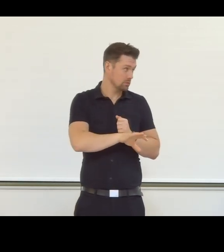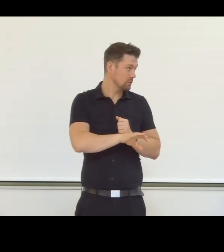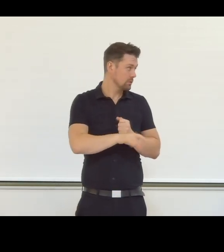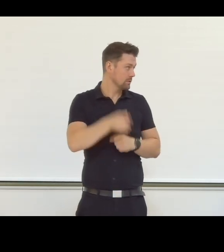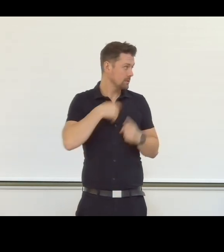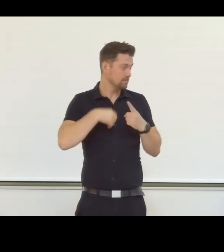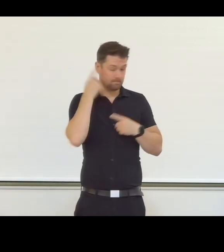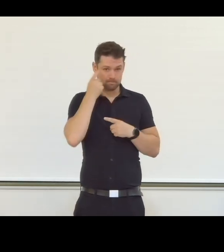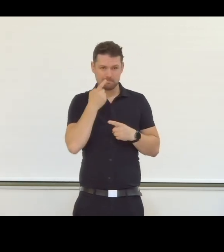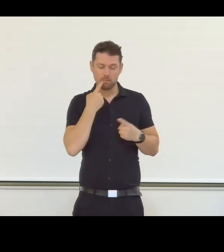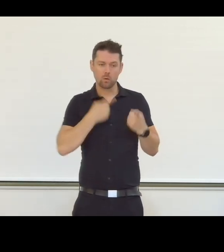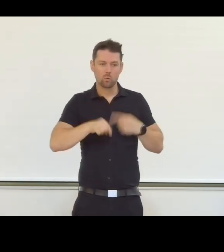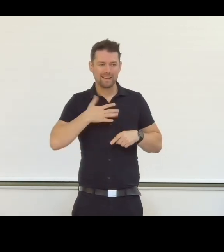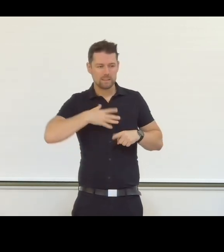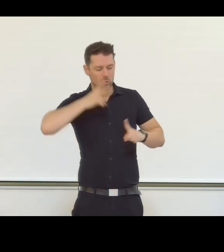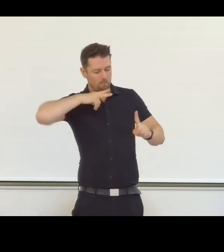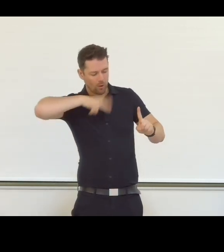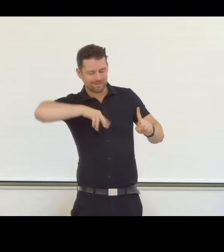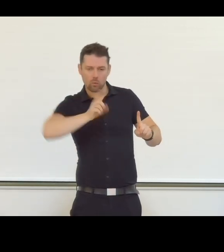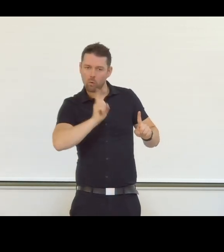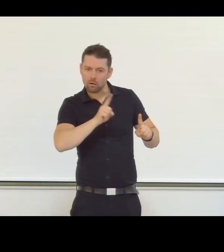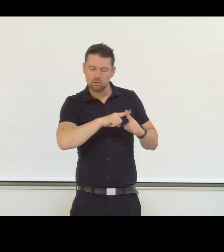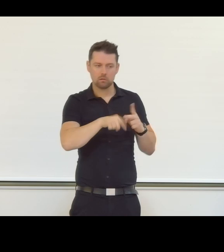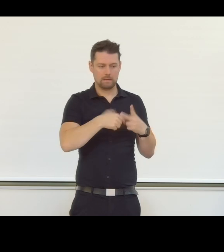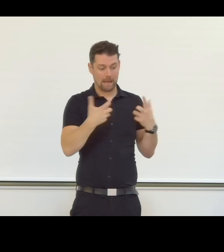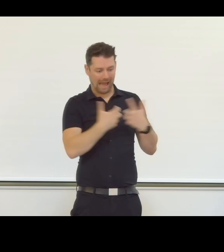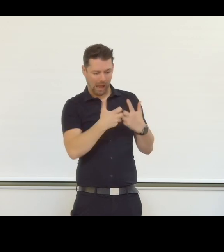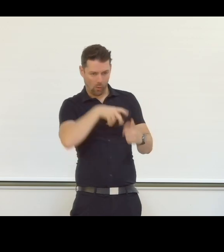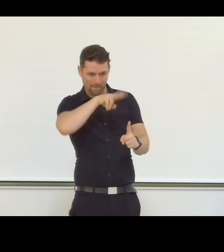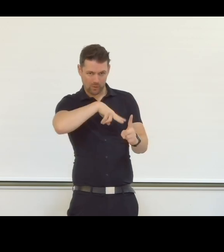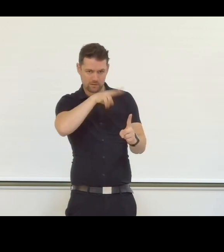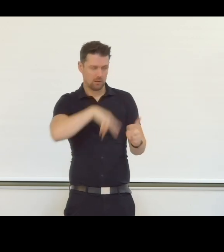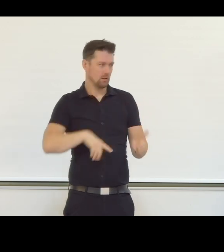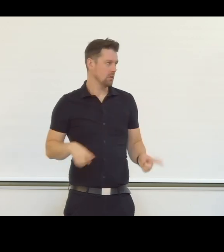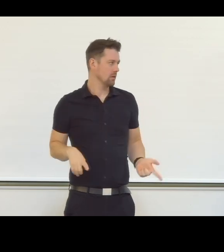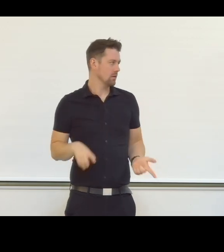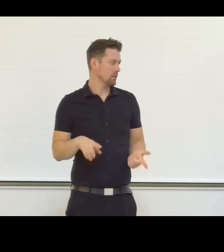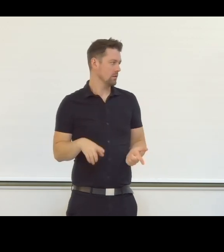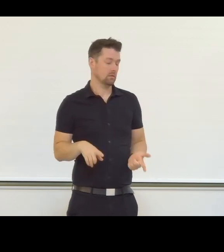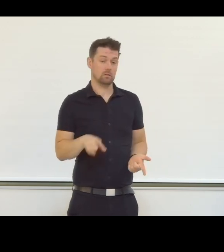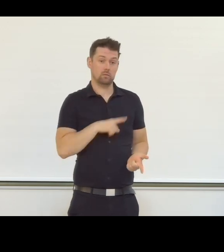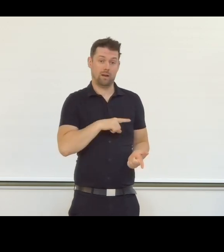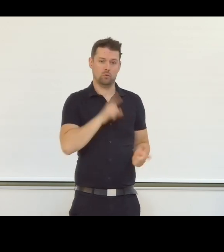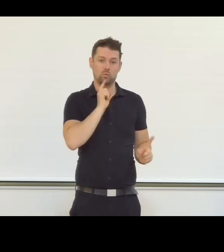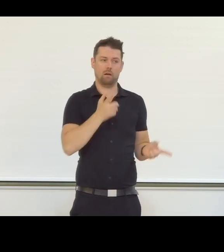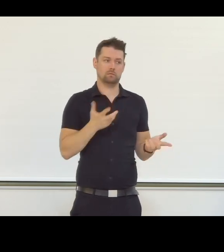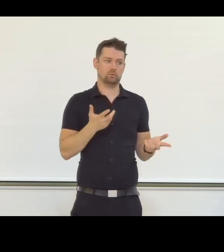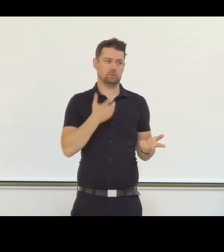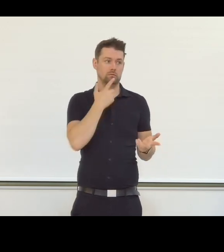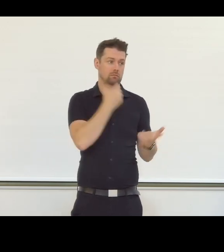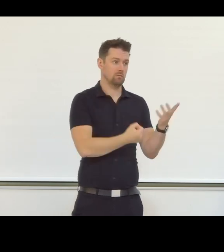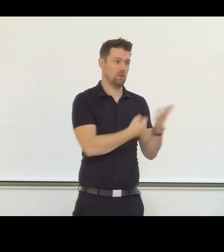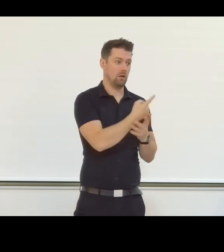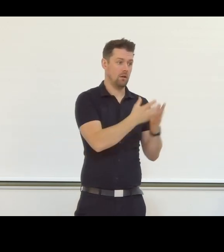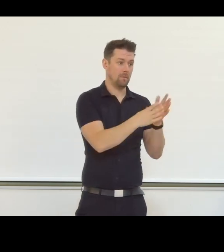What do we need to monitor? How do we need to monitor? Because, like I said, you cannot just take your random